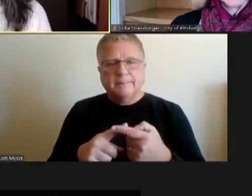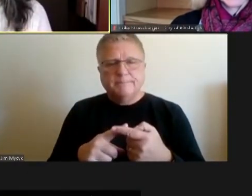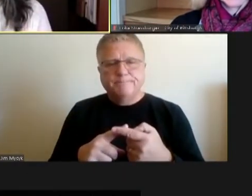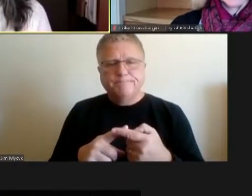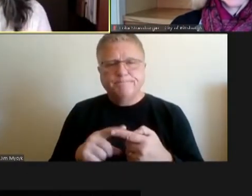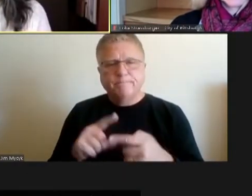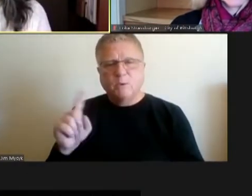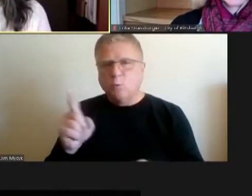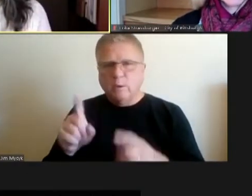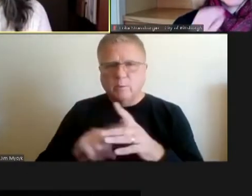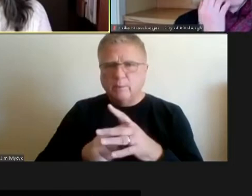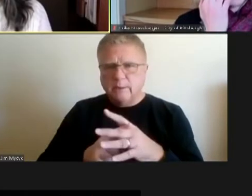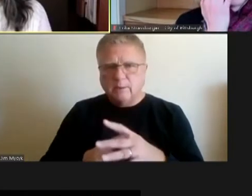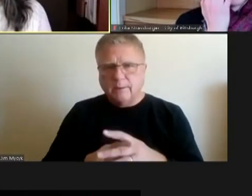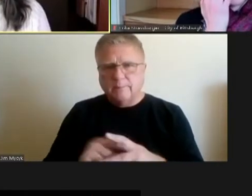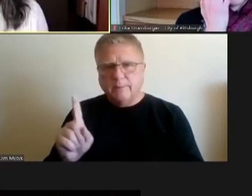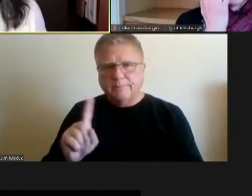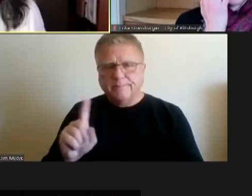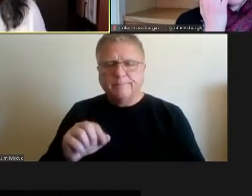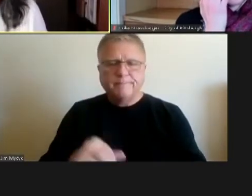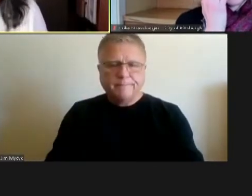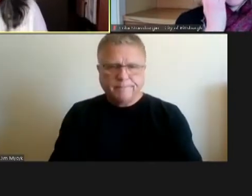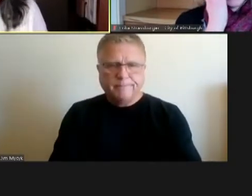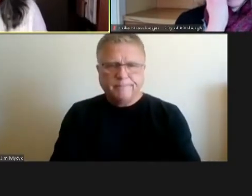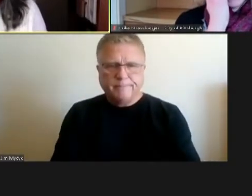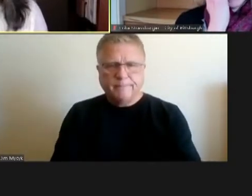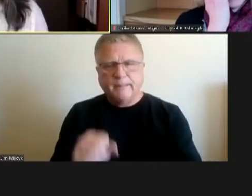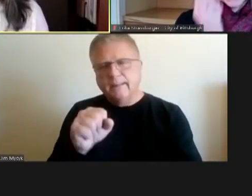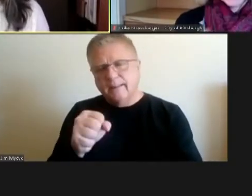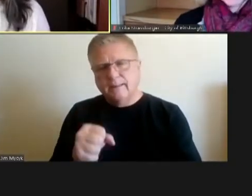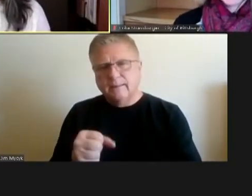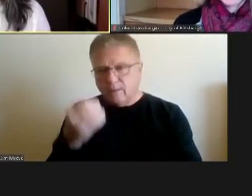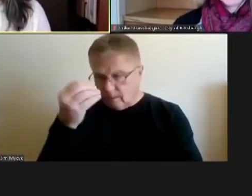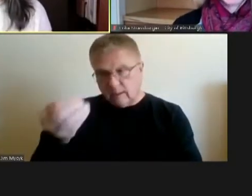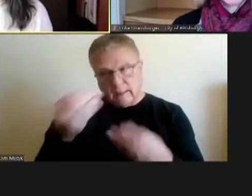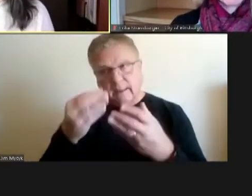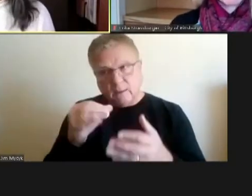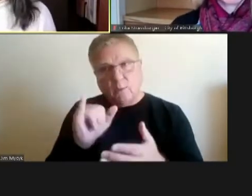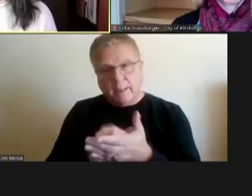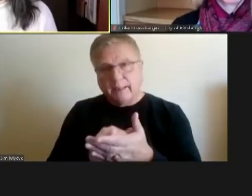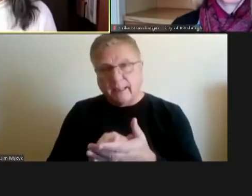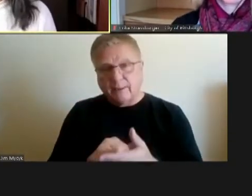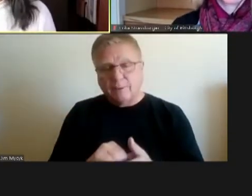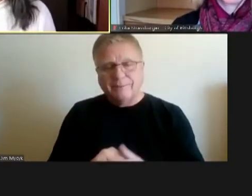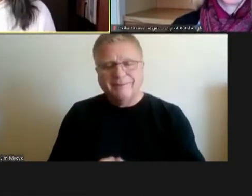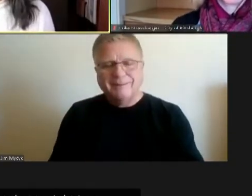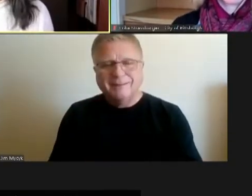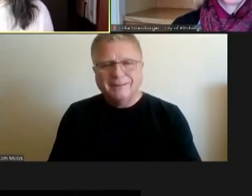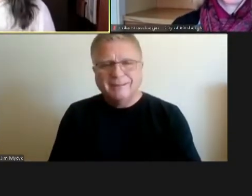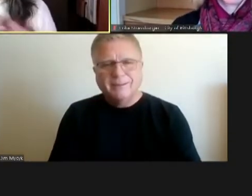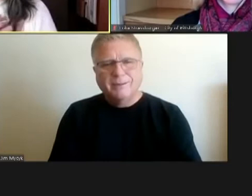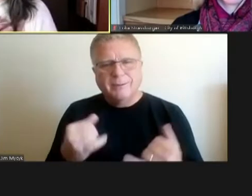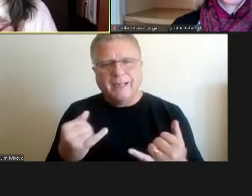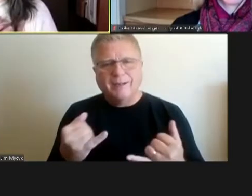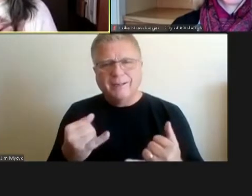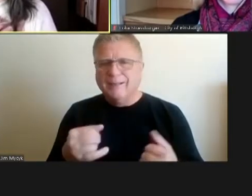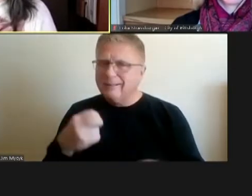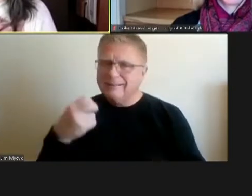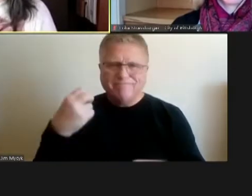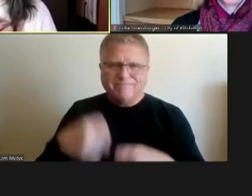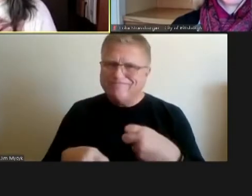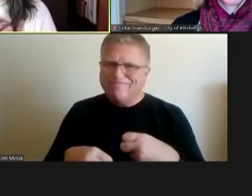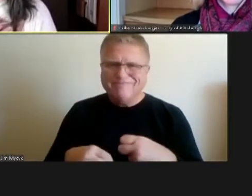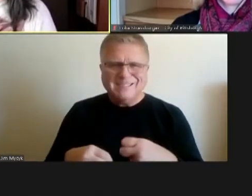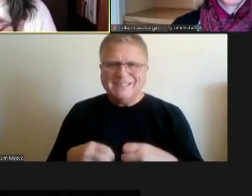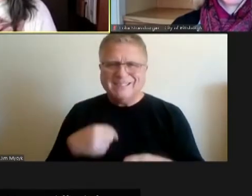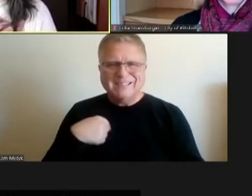where to start. So, yeah. So let us know about that too, because I now I understand it's difficult. It's more difficult for